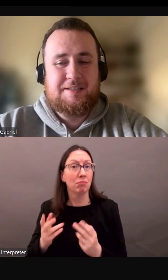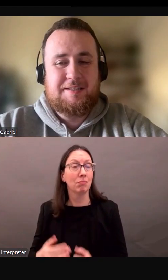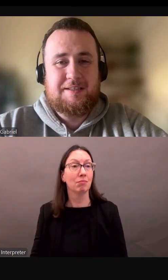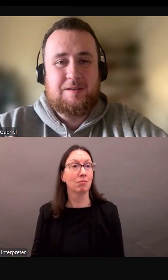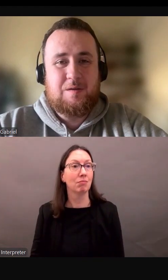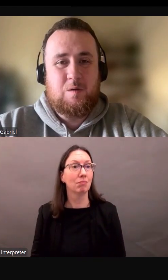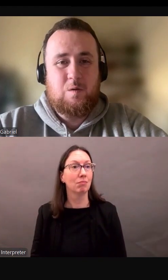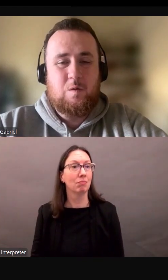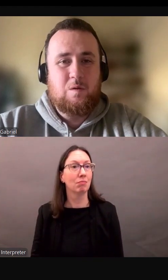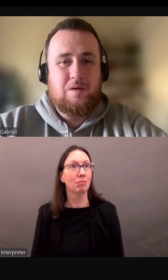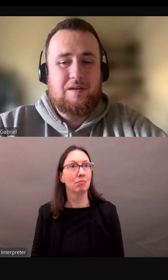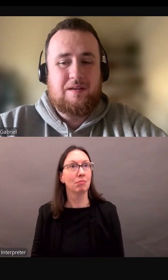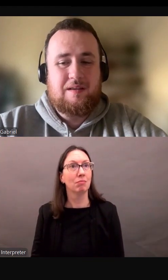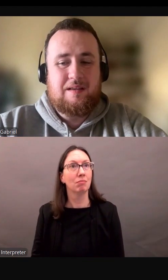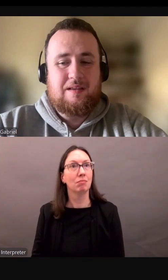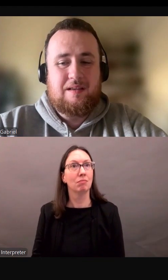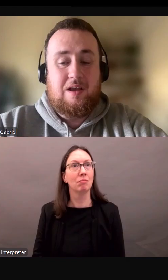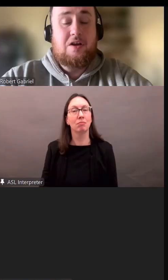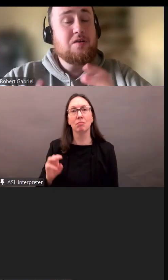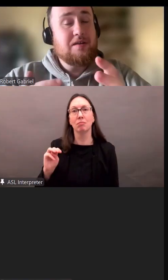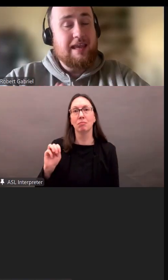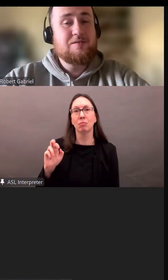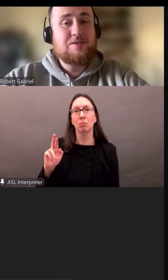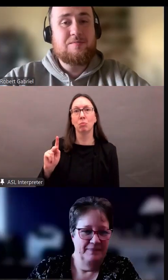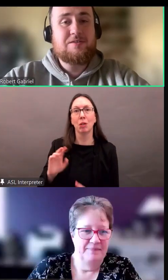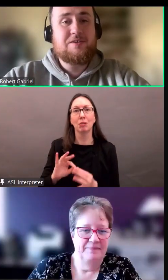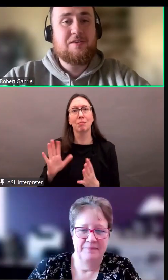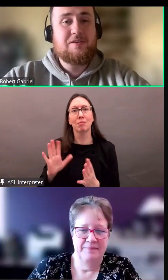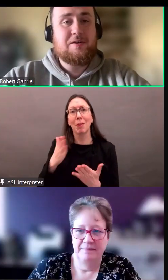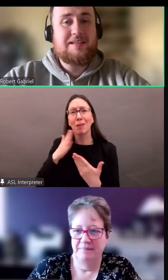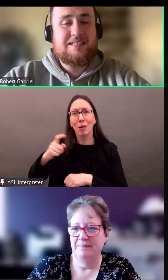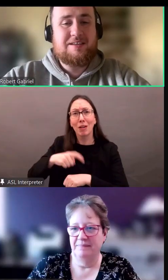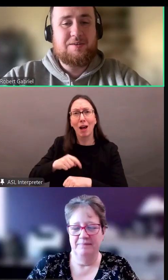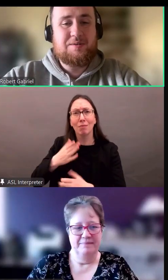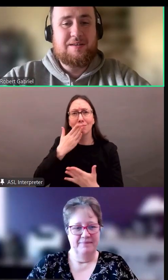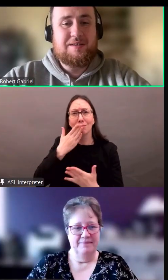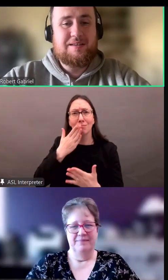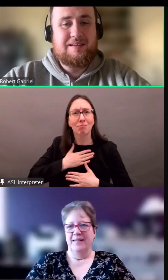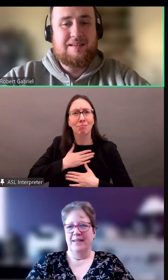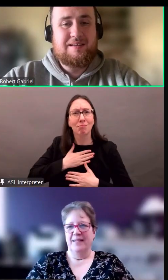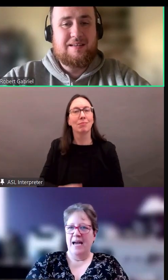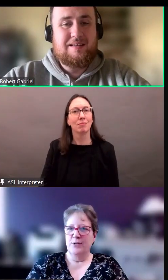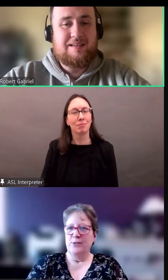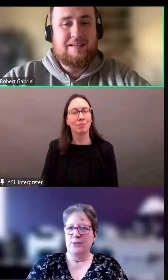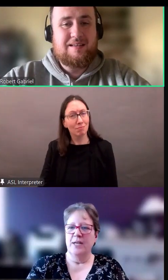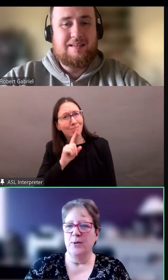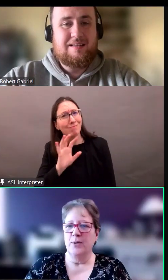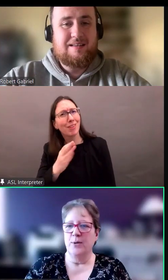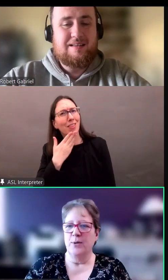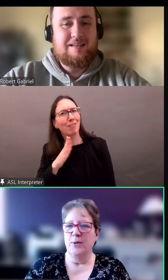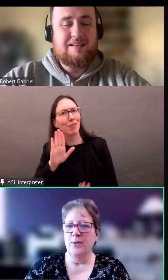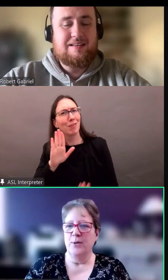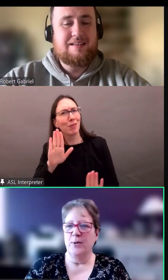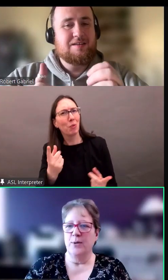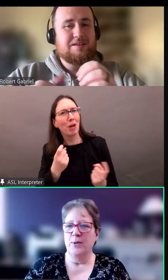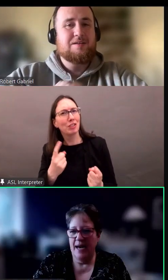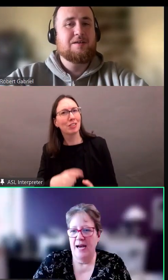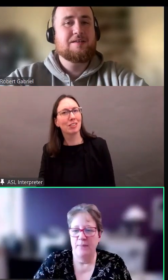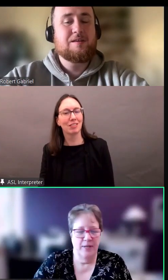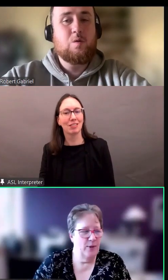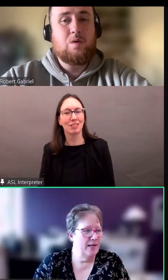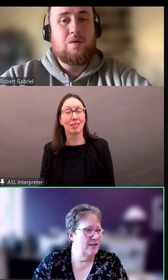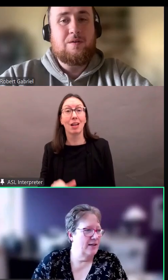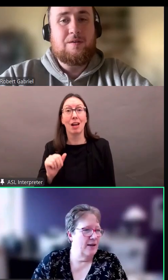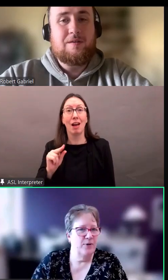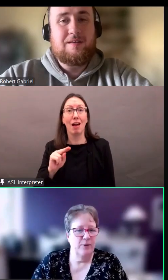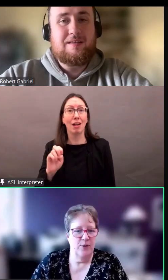Thank you for your time. I appreciate it. No, thank you so much for the great questions too. Yeah, I don't see any questions. So yeah, I'm going to